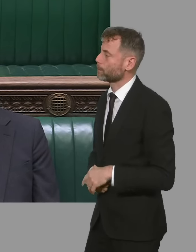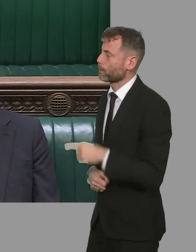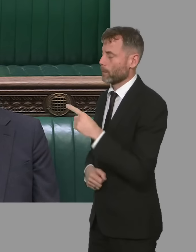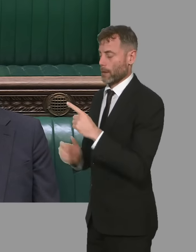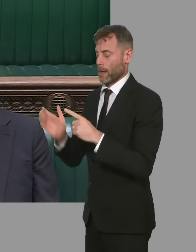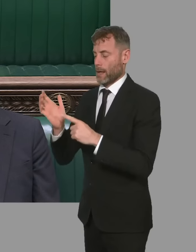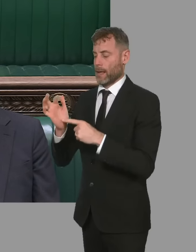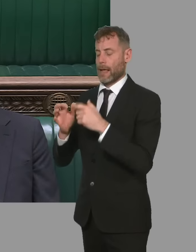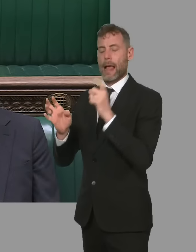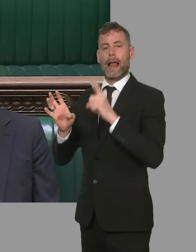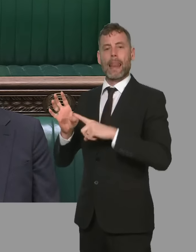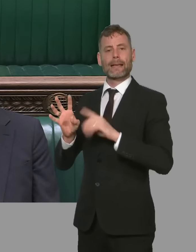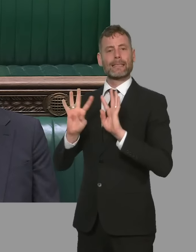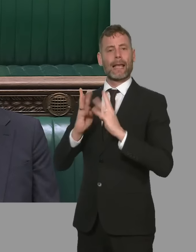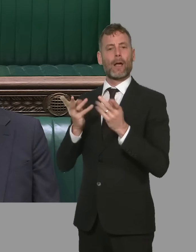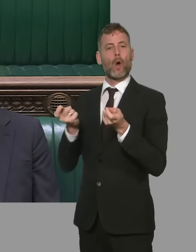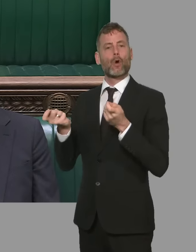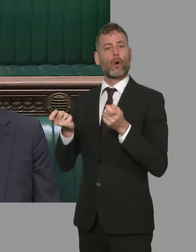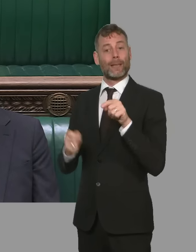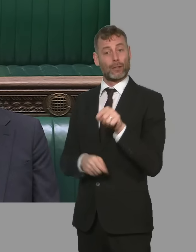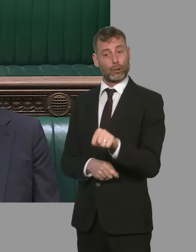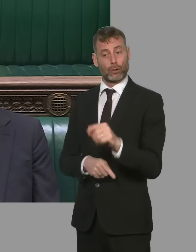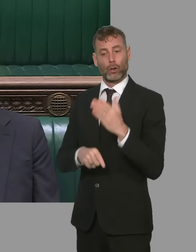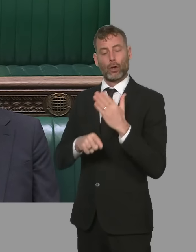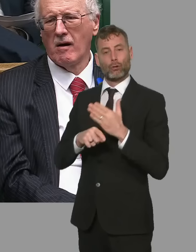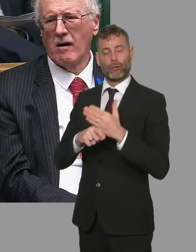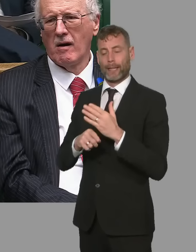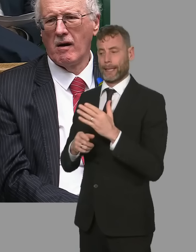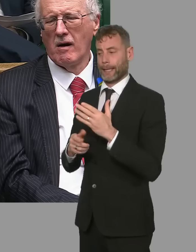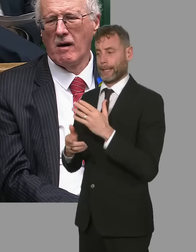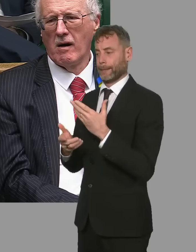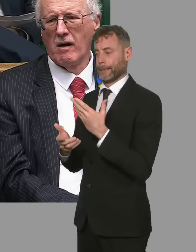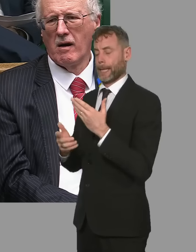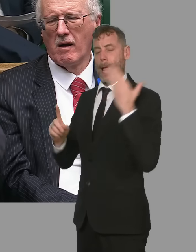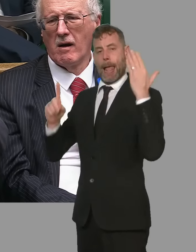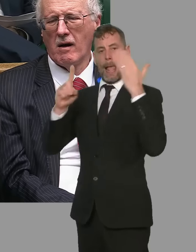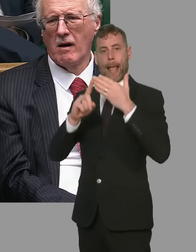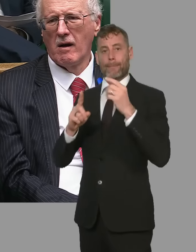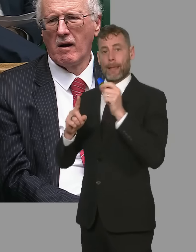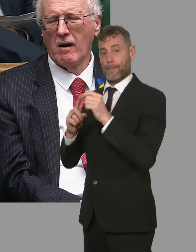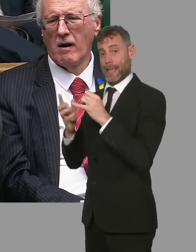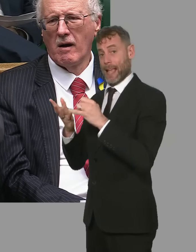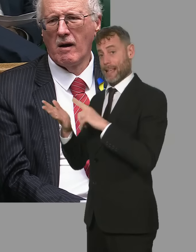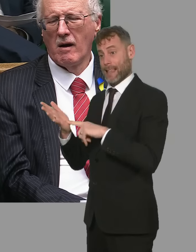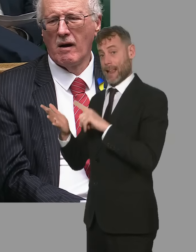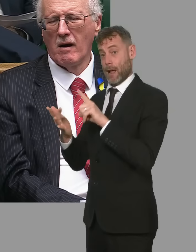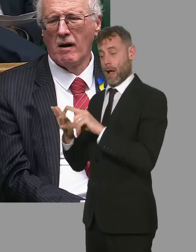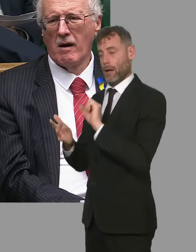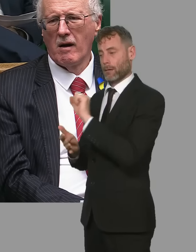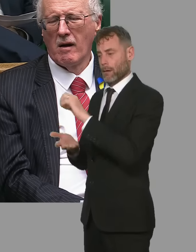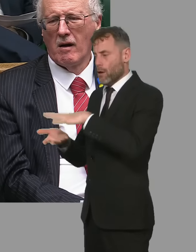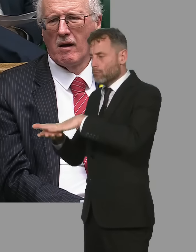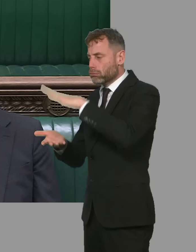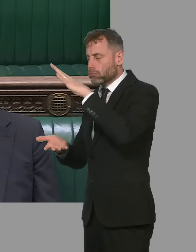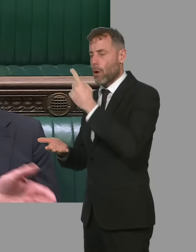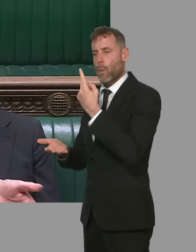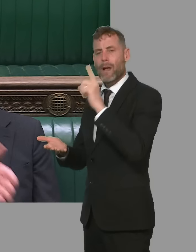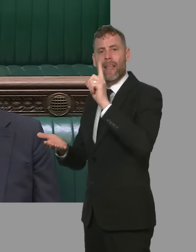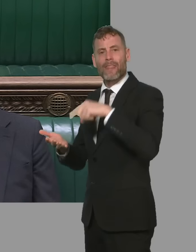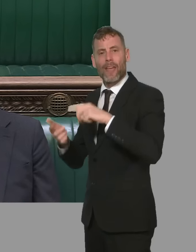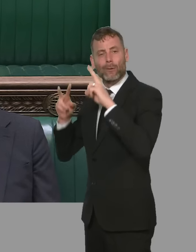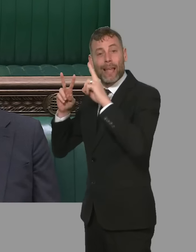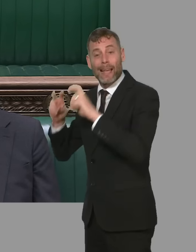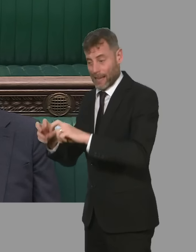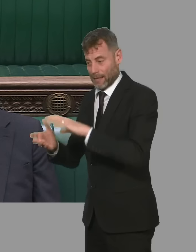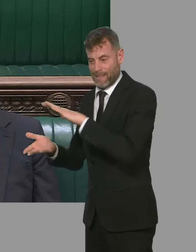PSNI some 1,000 cases. 1,000 cases that it fell to them to investigate, and